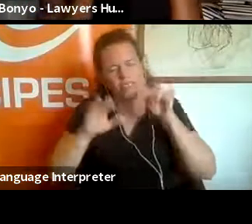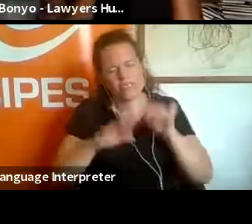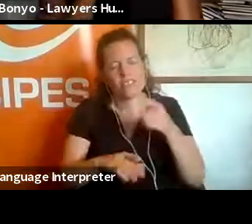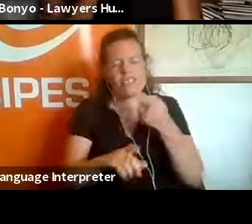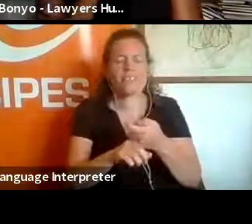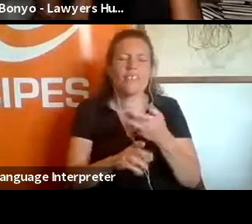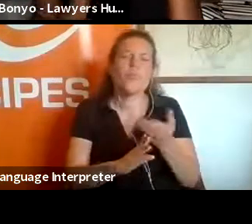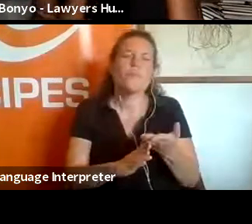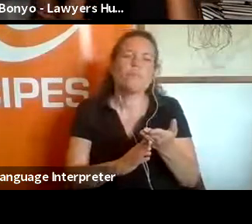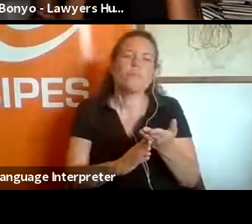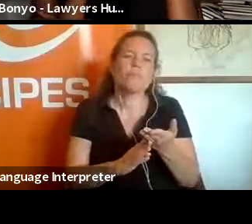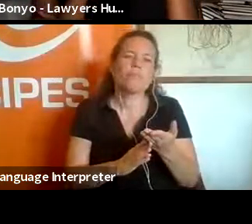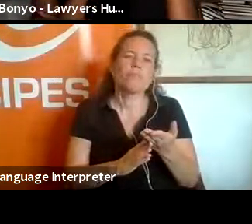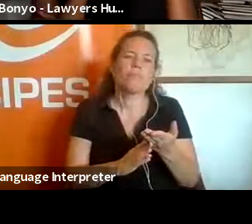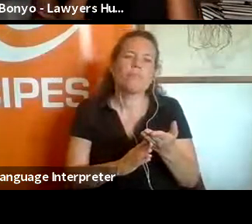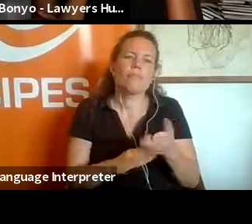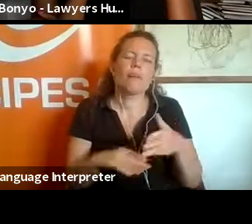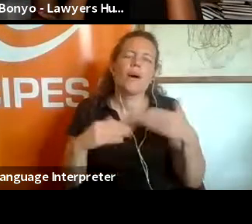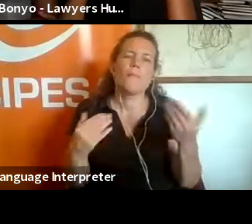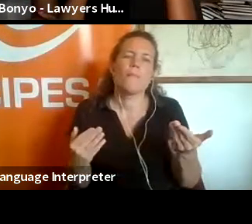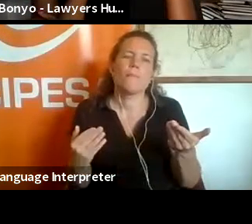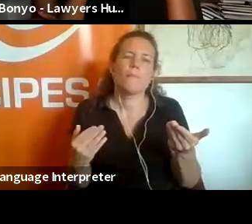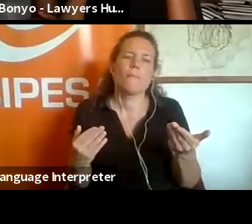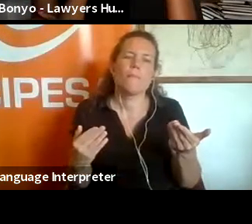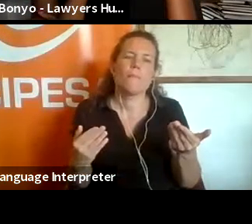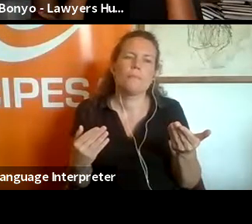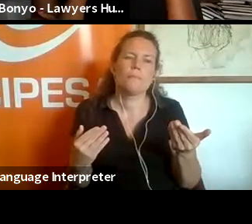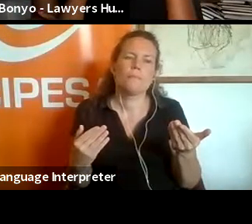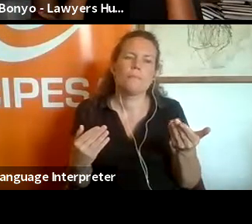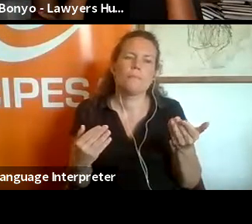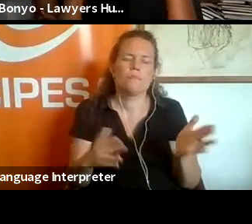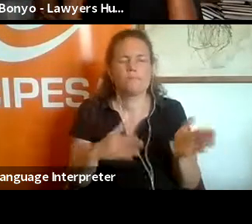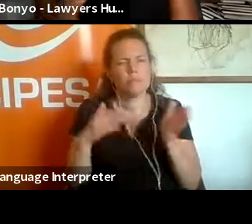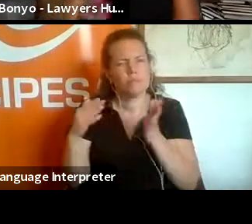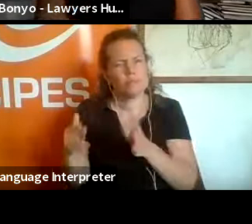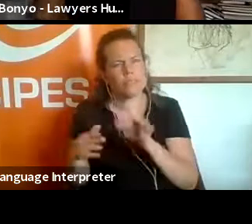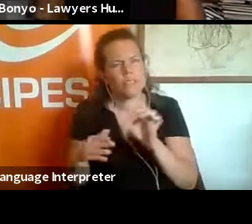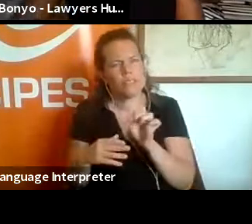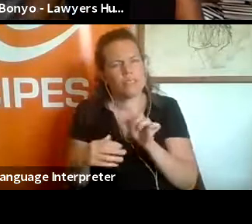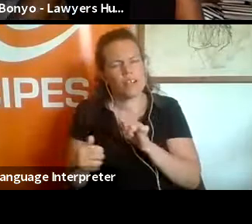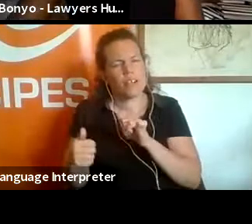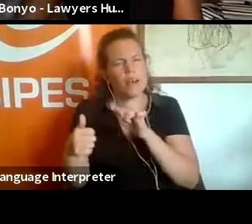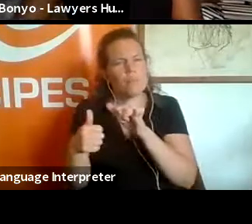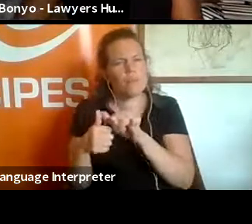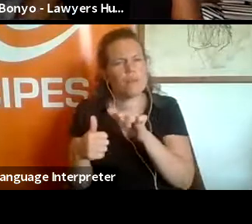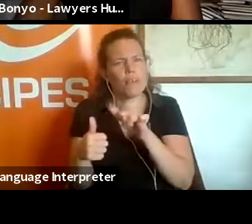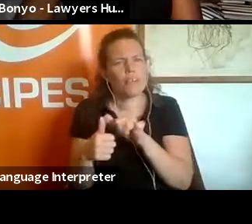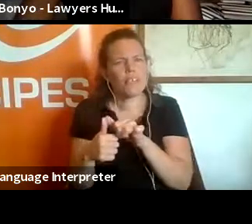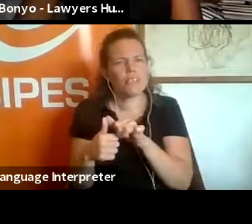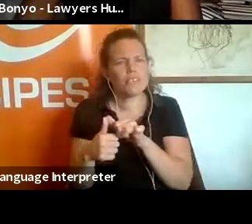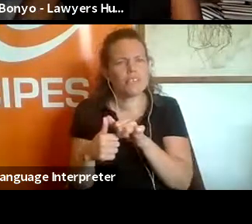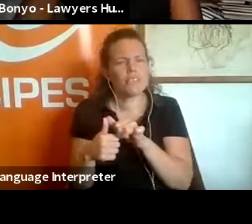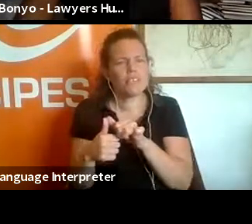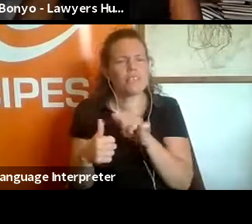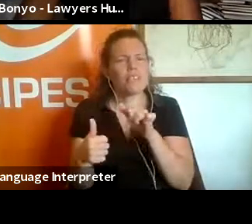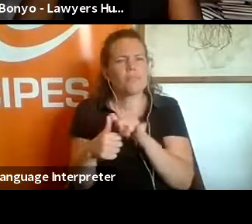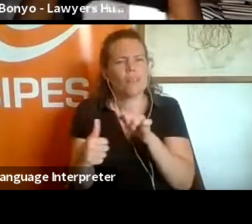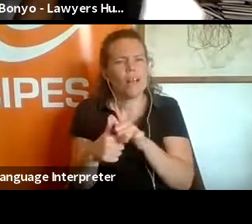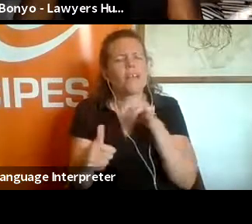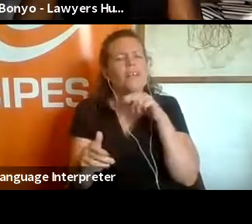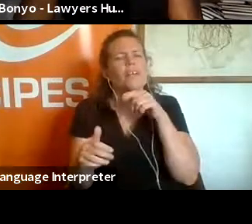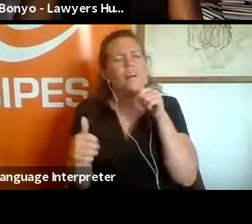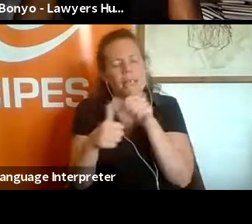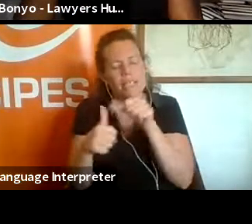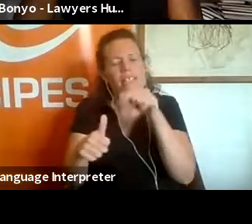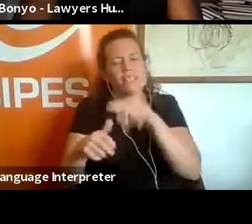And the substantive aspect of applying, the substantive application of international law in